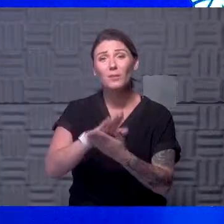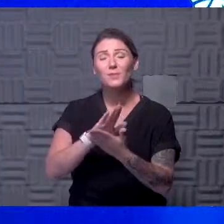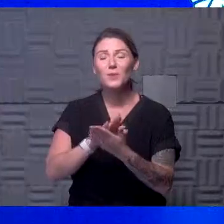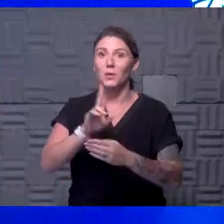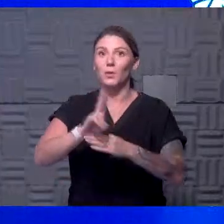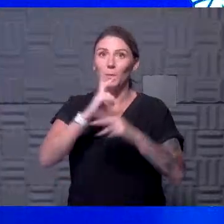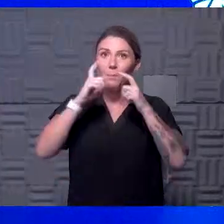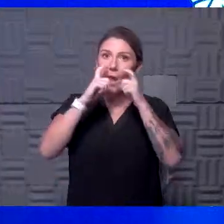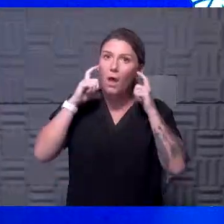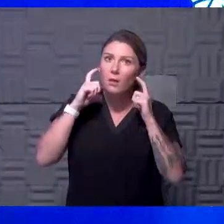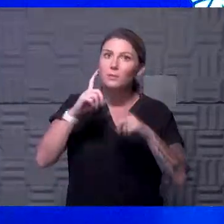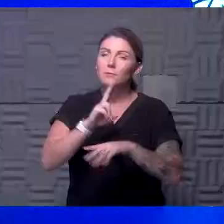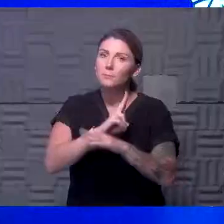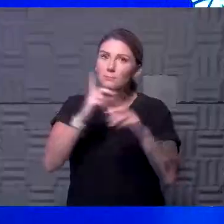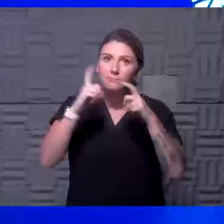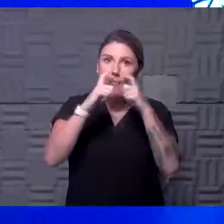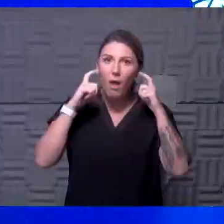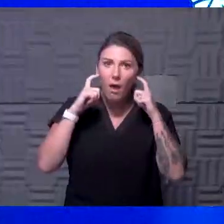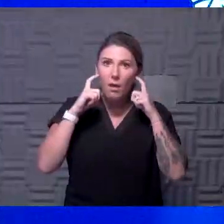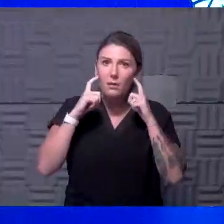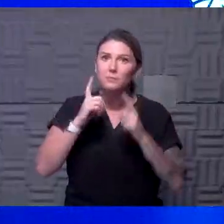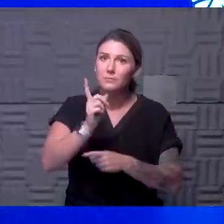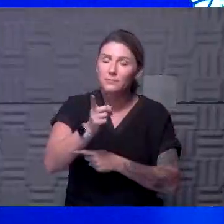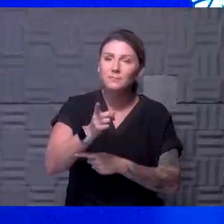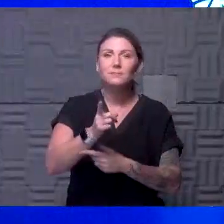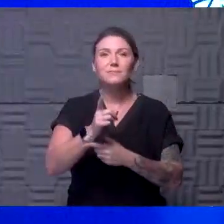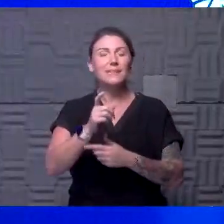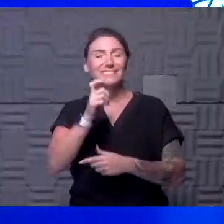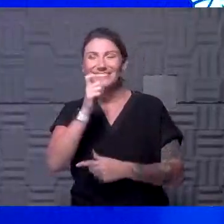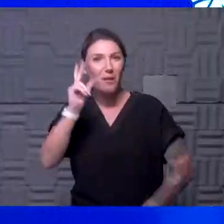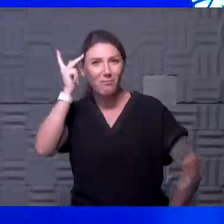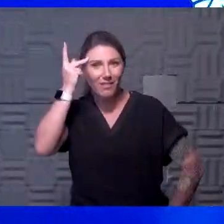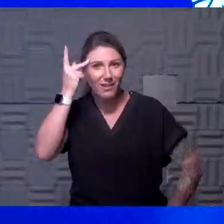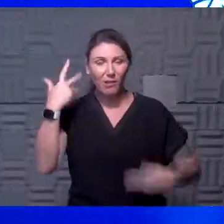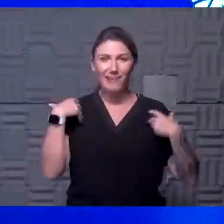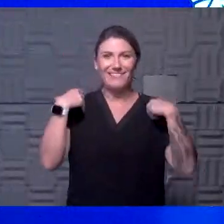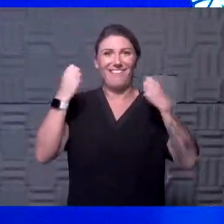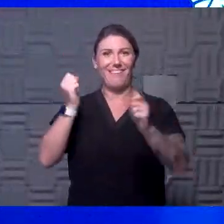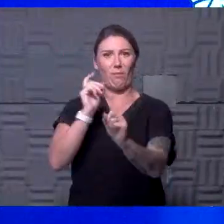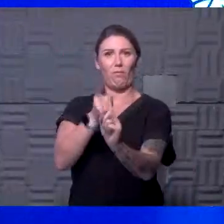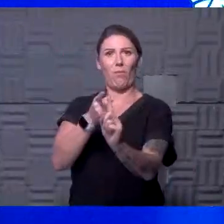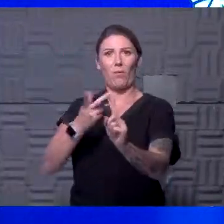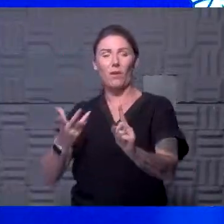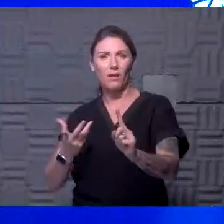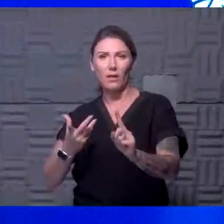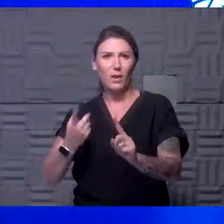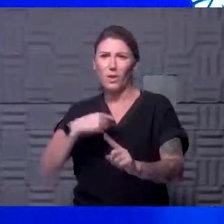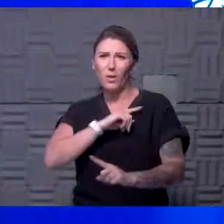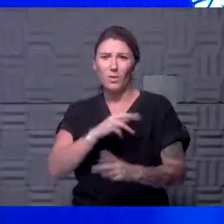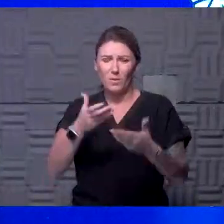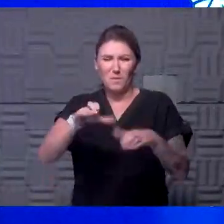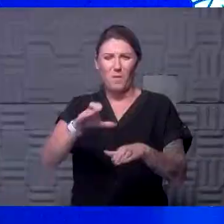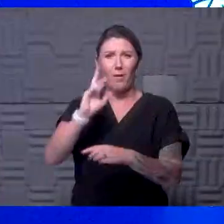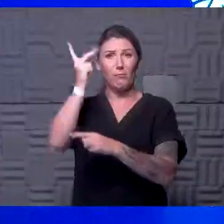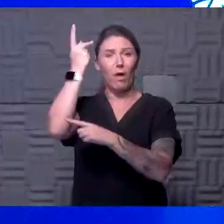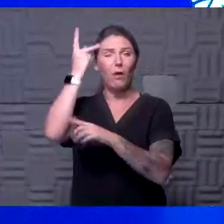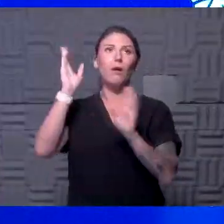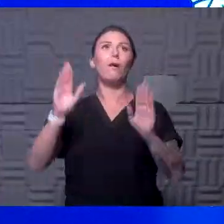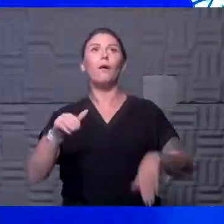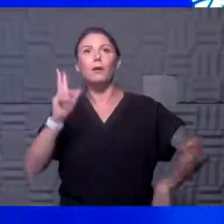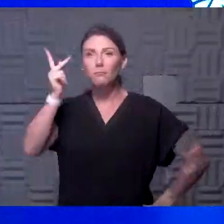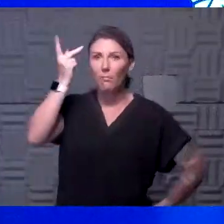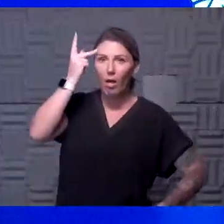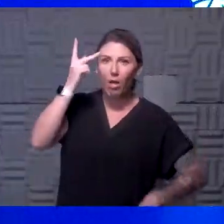wear a mask, wear a mask. It's not political. It's just health. And we try to depoliticize it because people try, oh, it's a